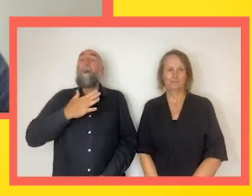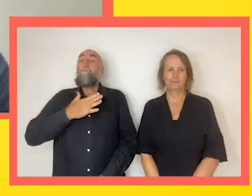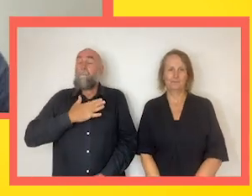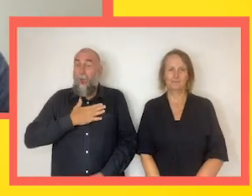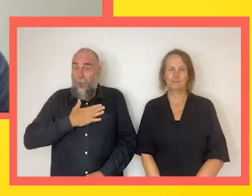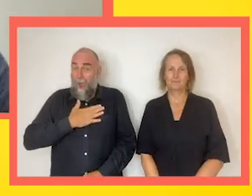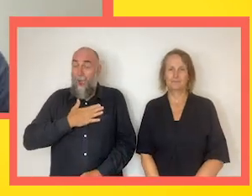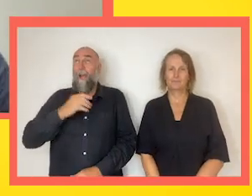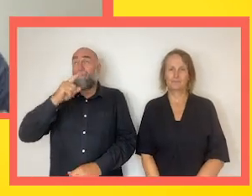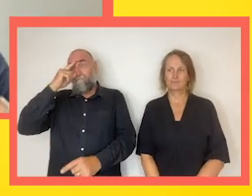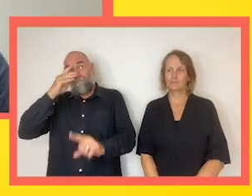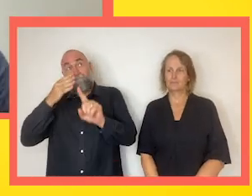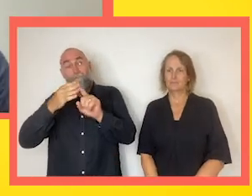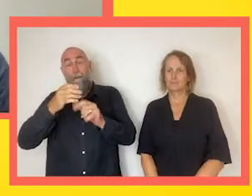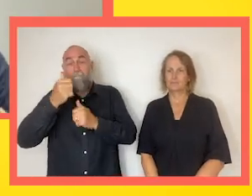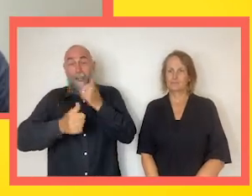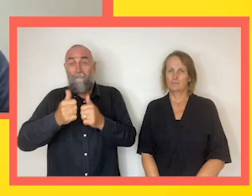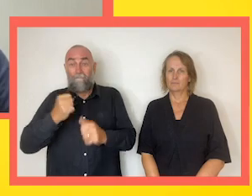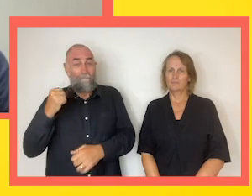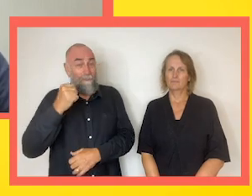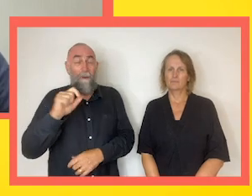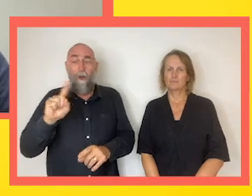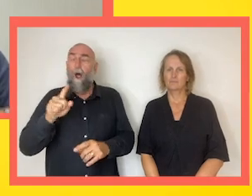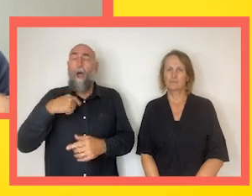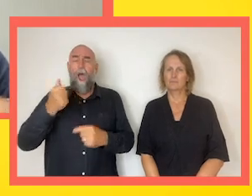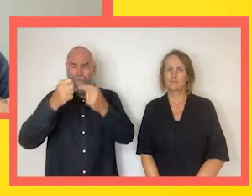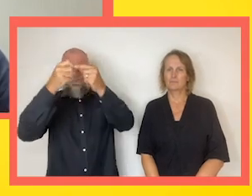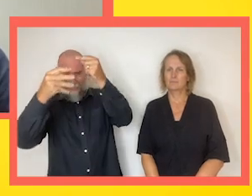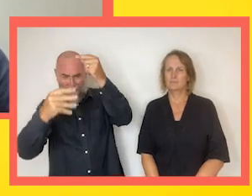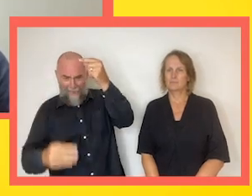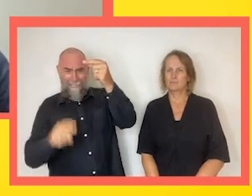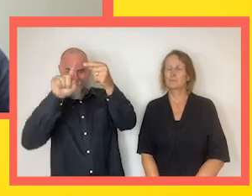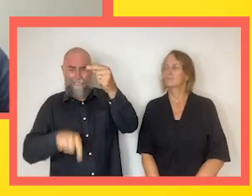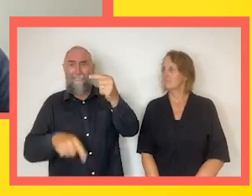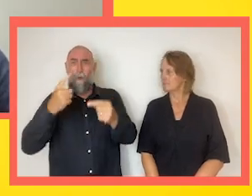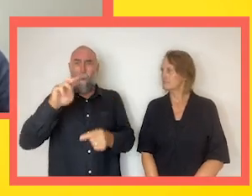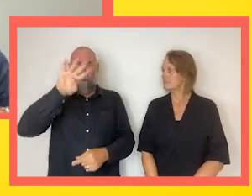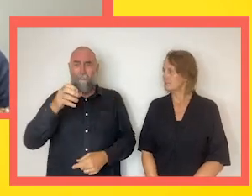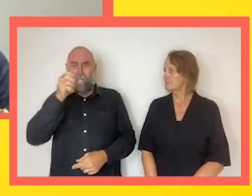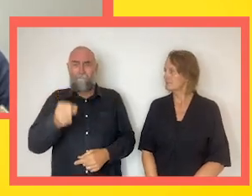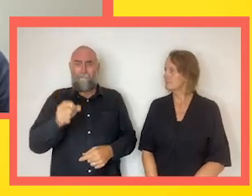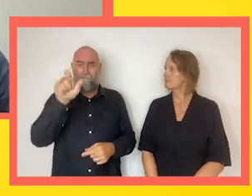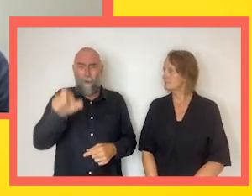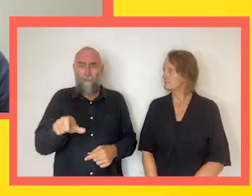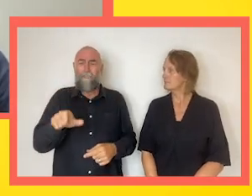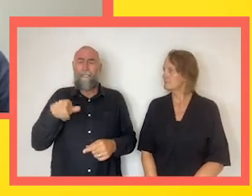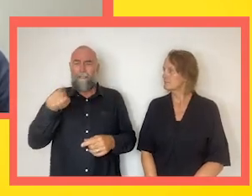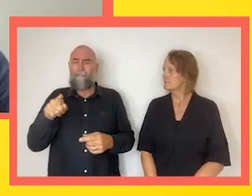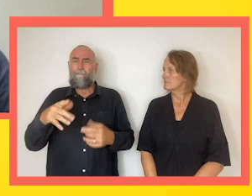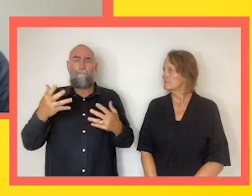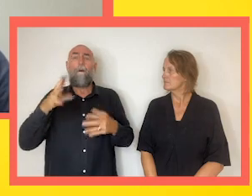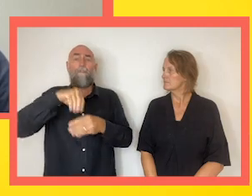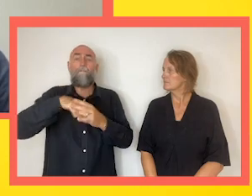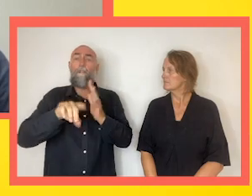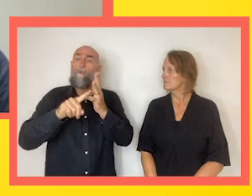the culmination of multiple Australian Paralympians, their effort, their results at the UCI